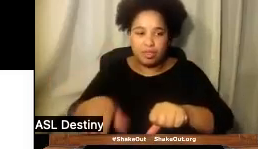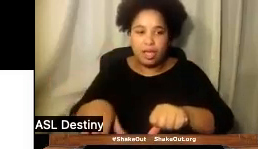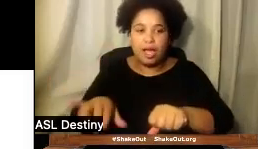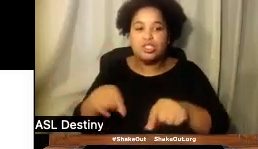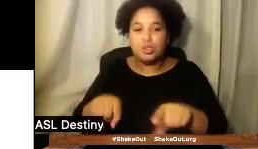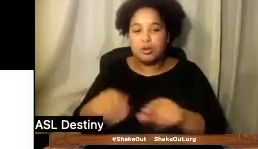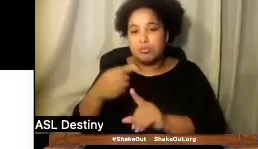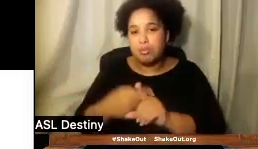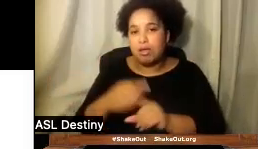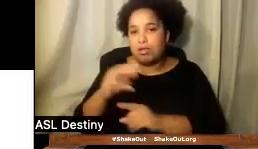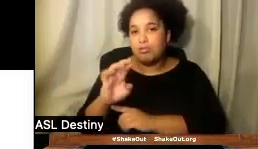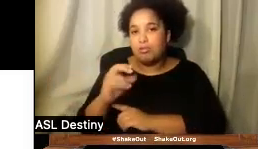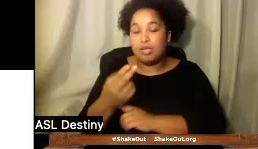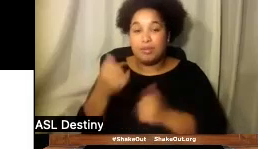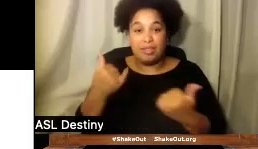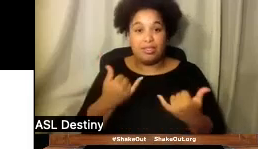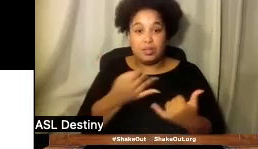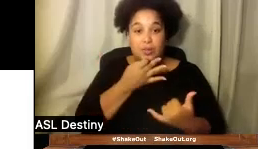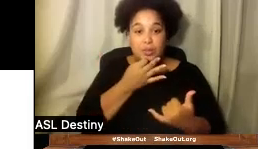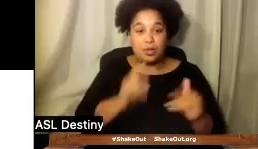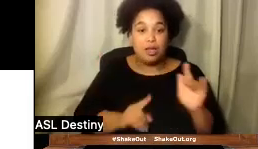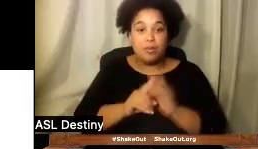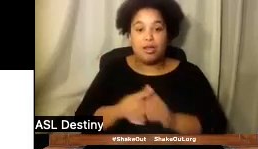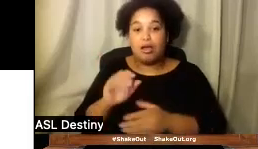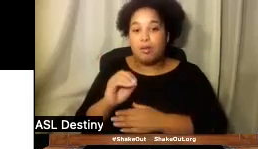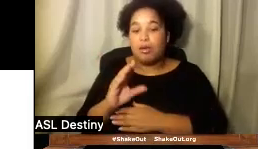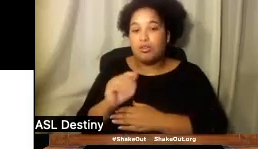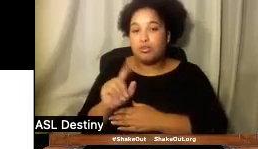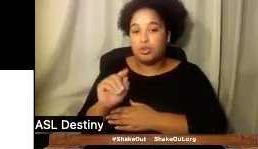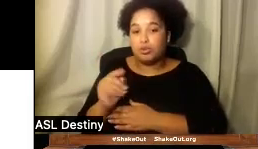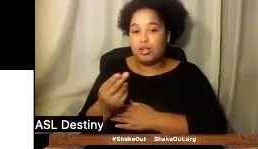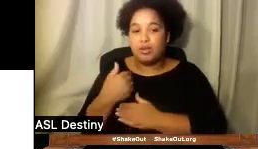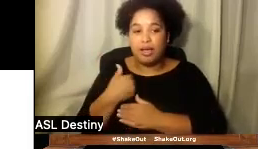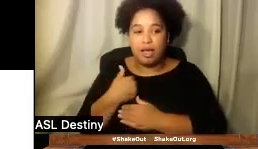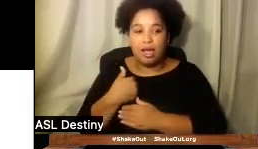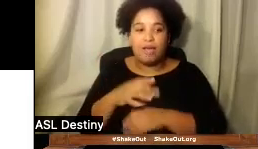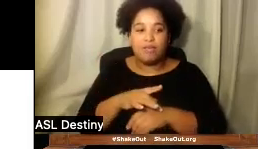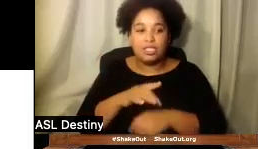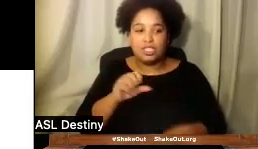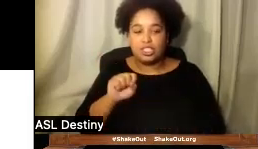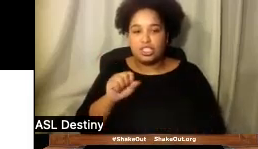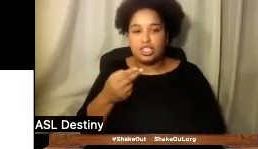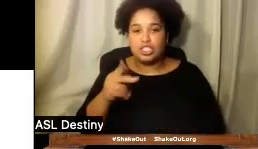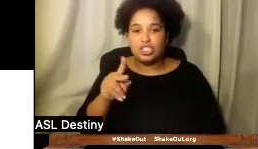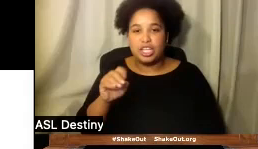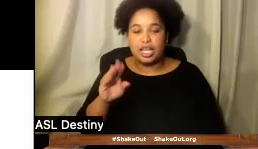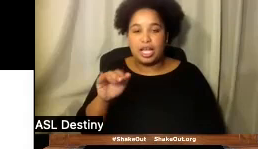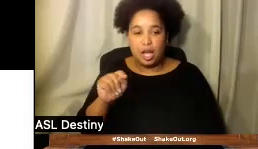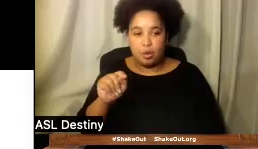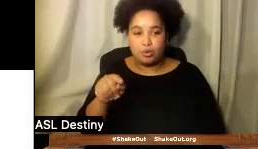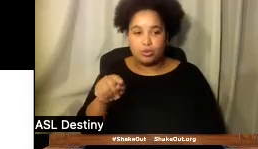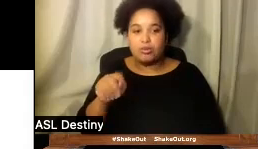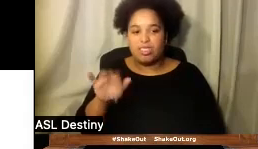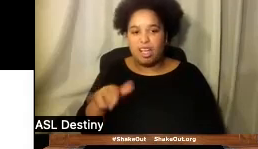Shakeout. And if your organization is not yet registered for Shakeout, today's a great time to do that. Go to shakeout.org/California